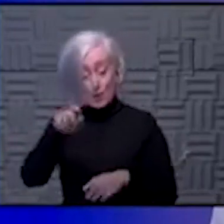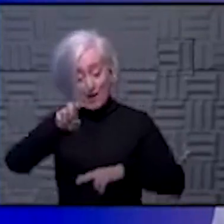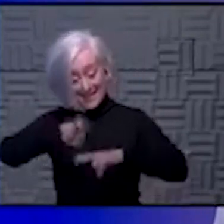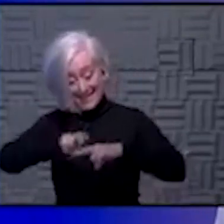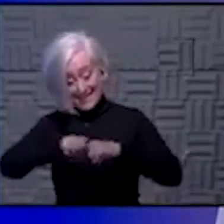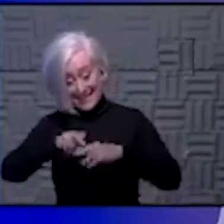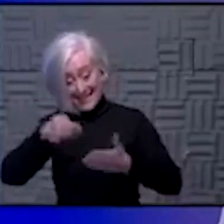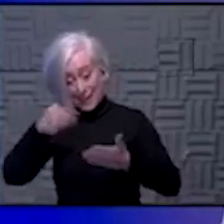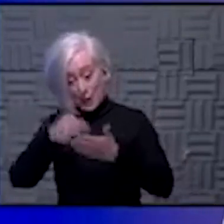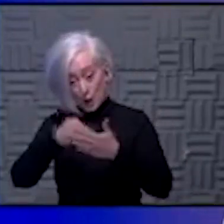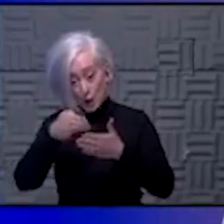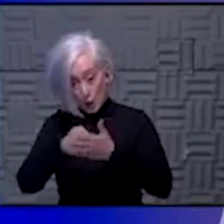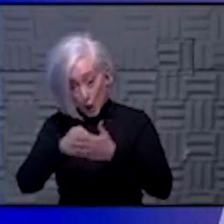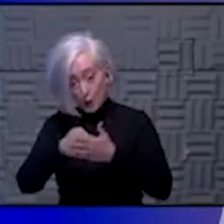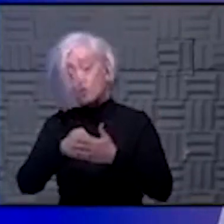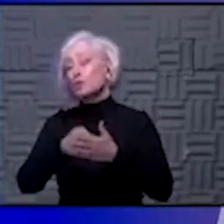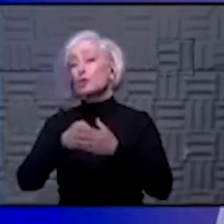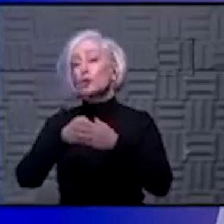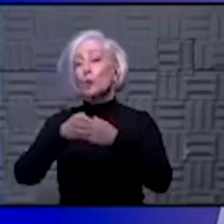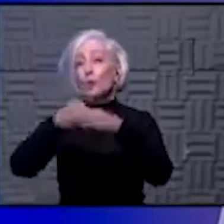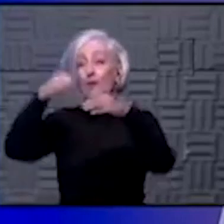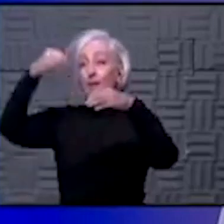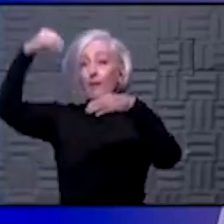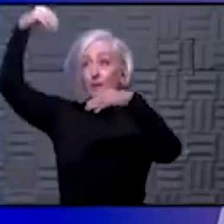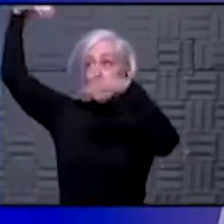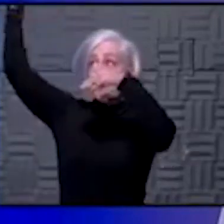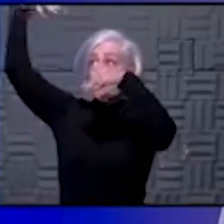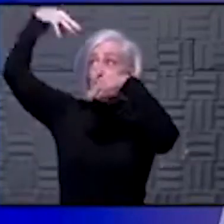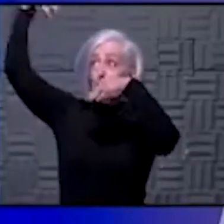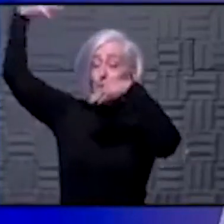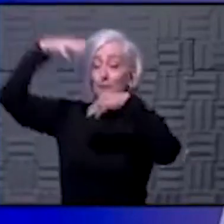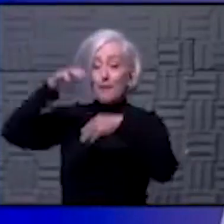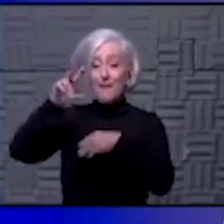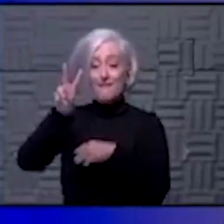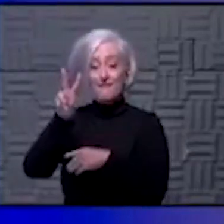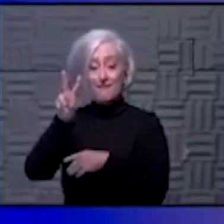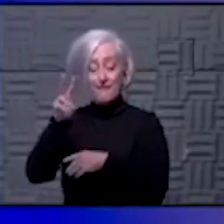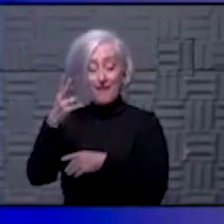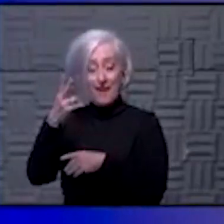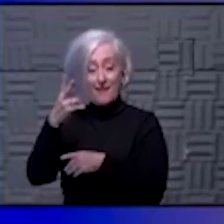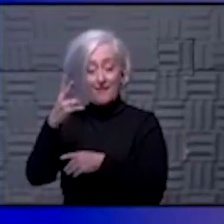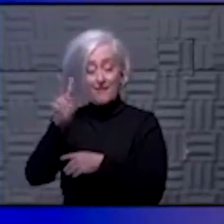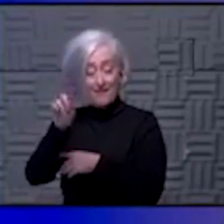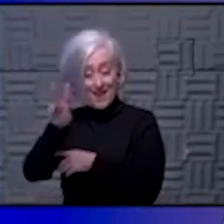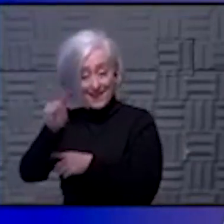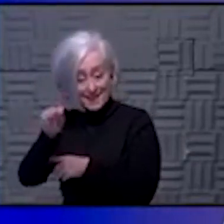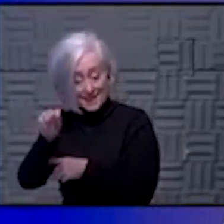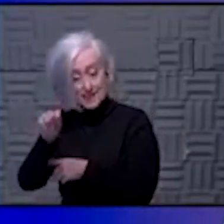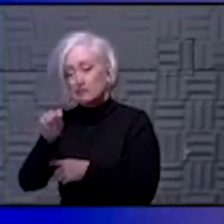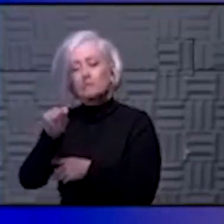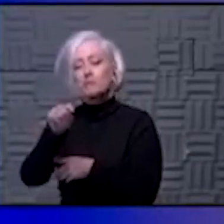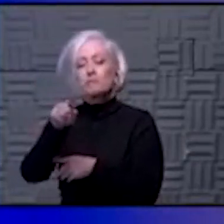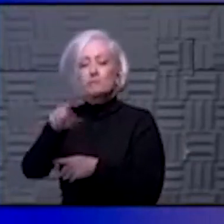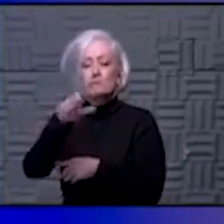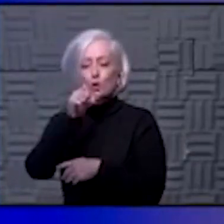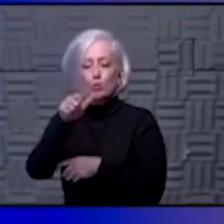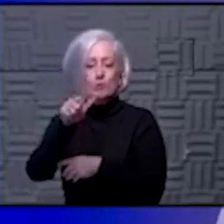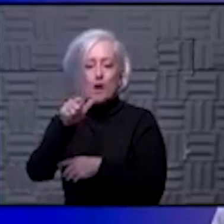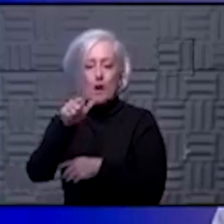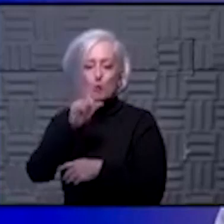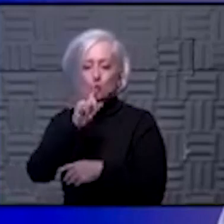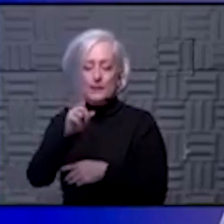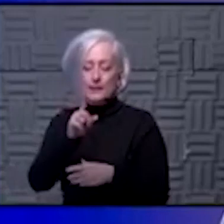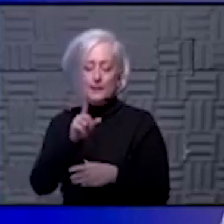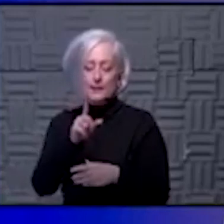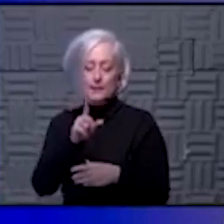you can do it that way. But I think through the actual venting, through the actual HVAC system, it's not going to be really a concern or a risk, especially